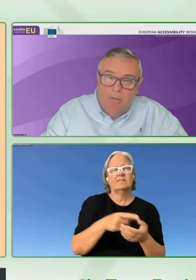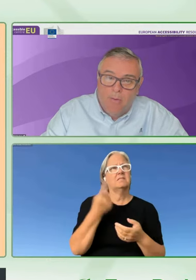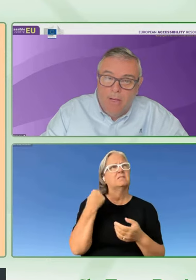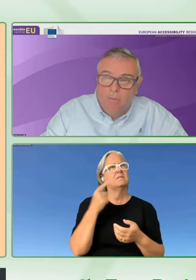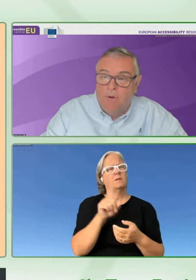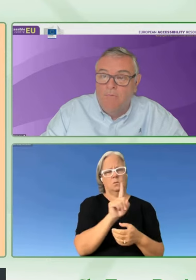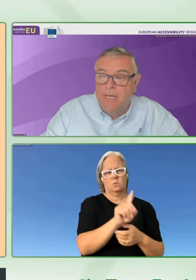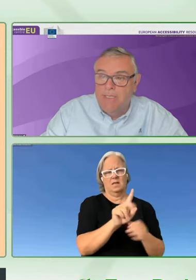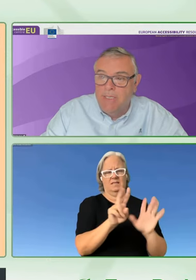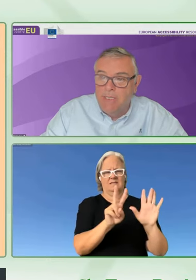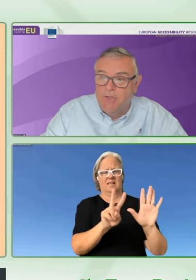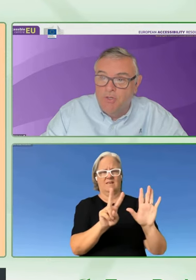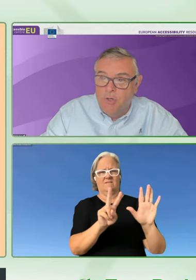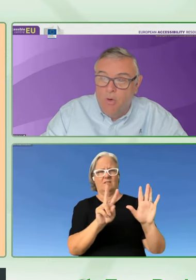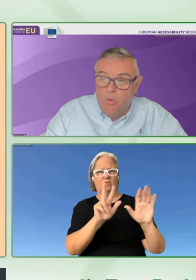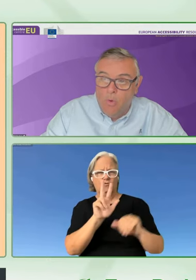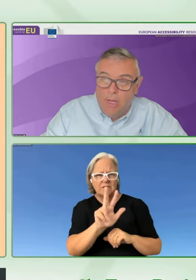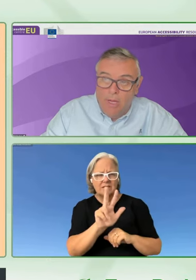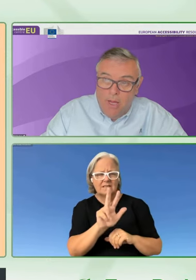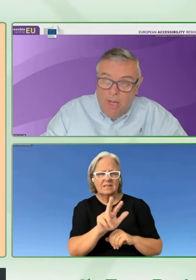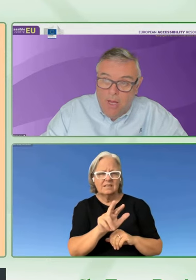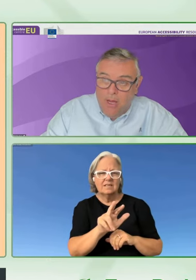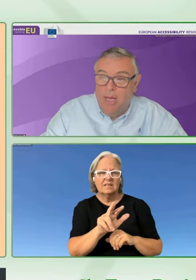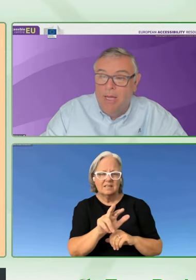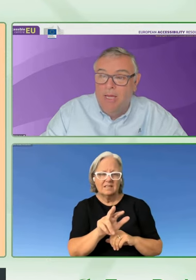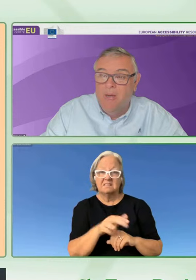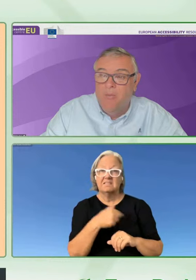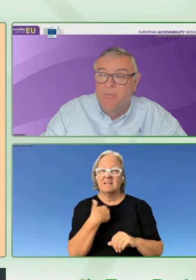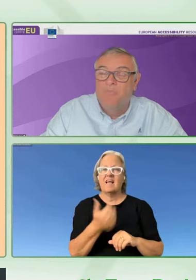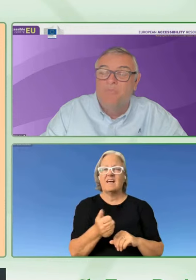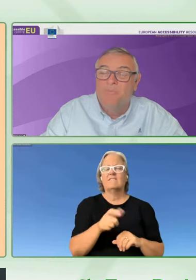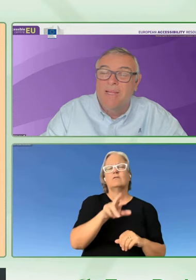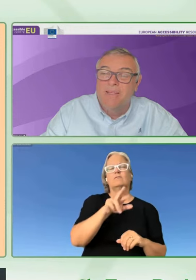173 library references. So we